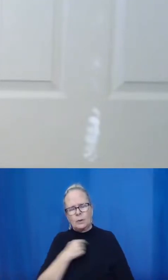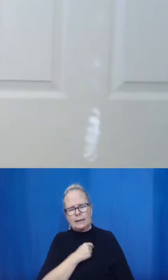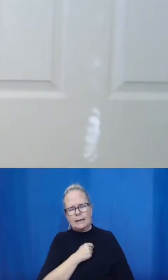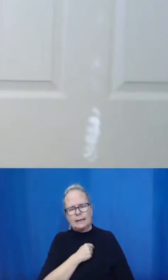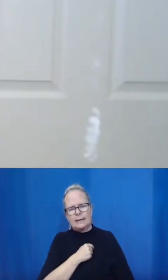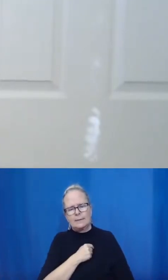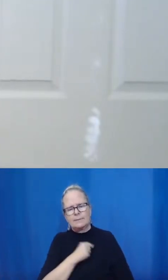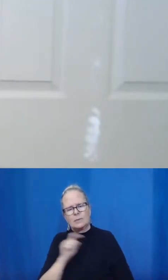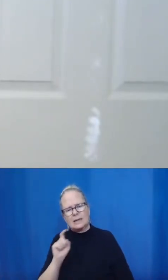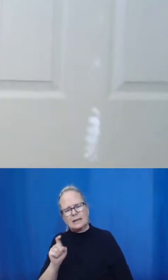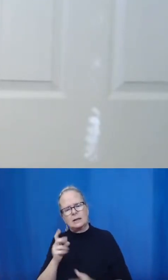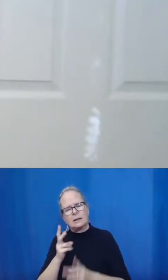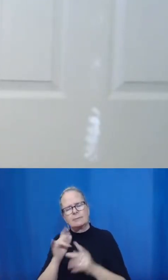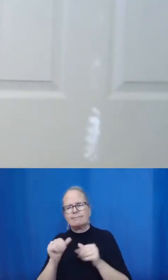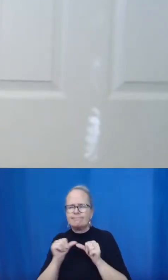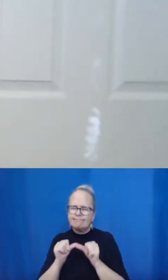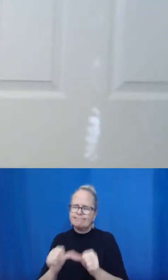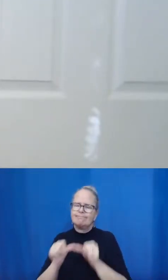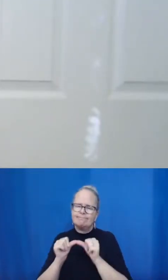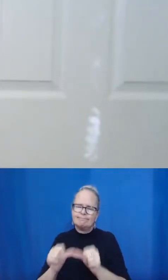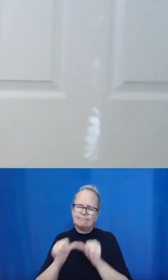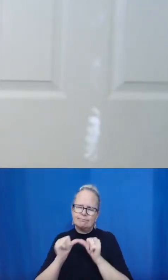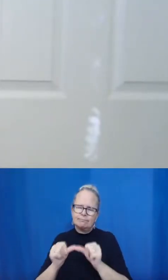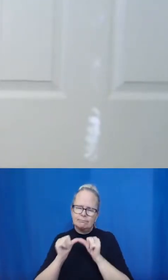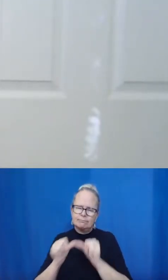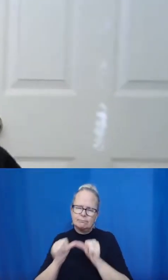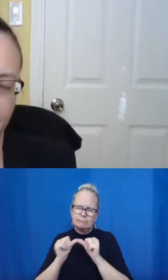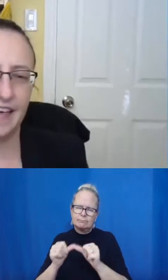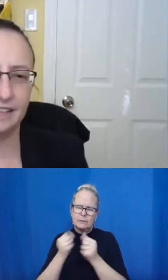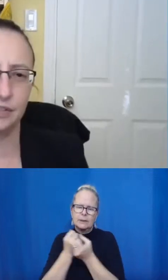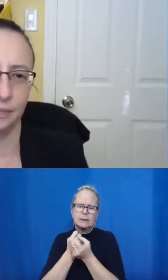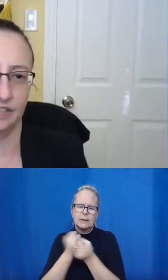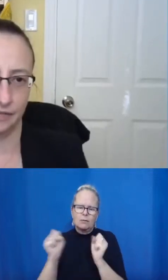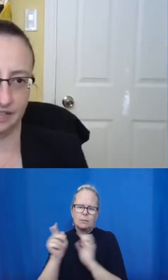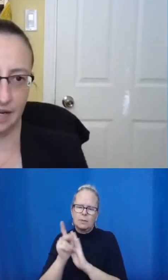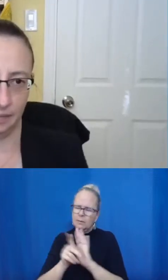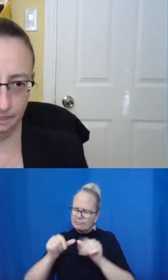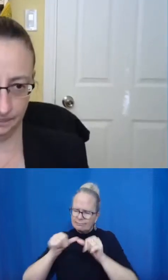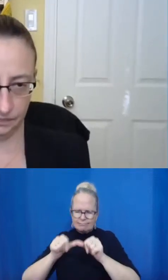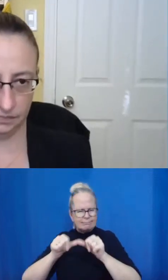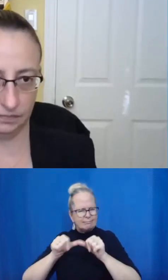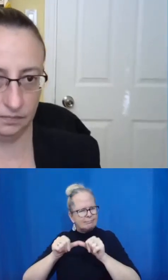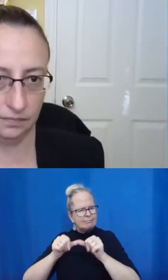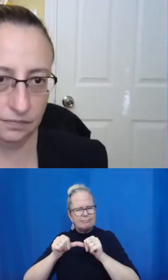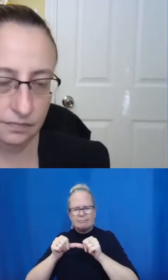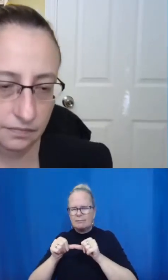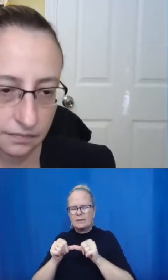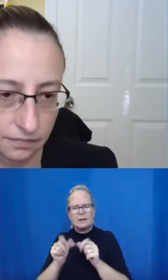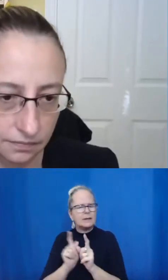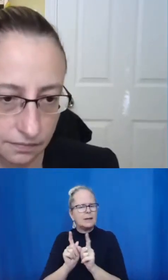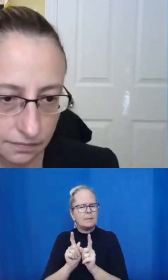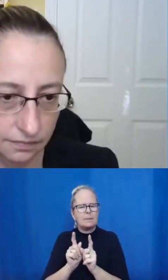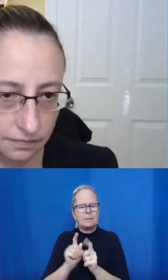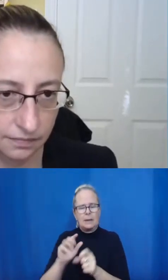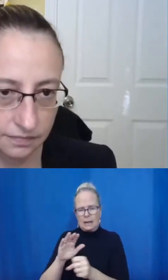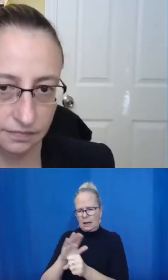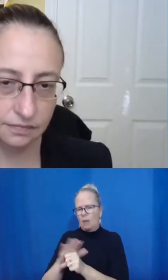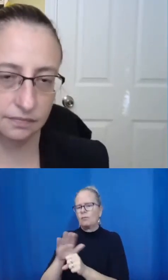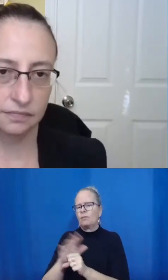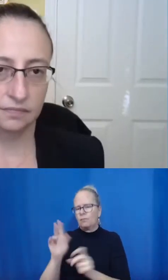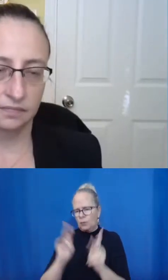And that's pretty much everything I have to say at this point. Thank you so much for the time. Thank you so